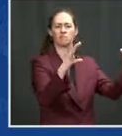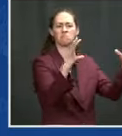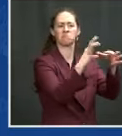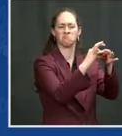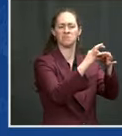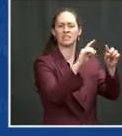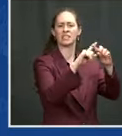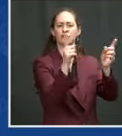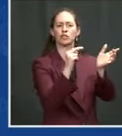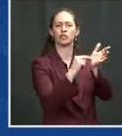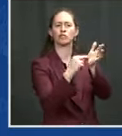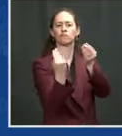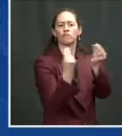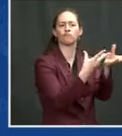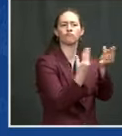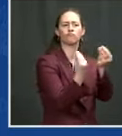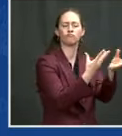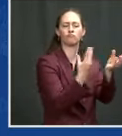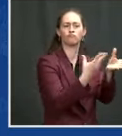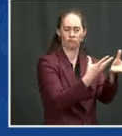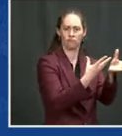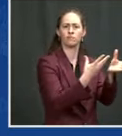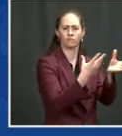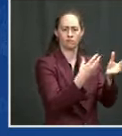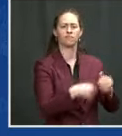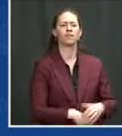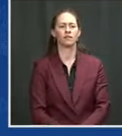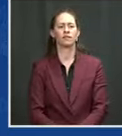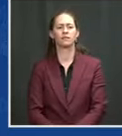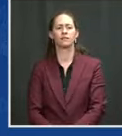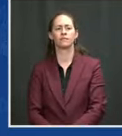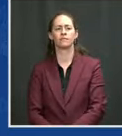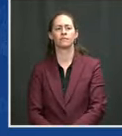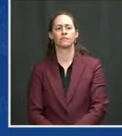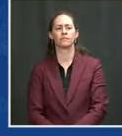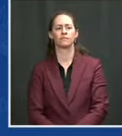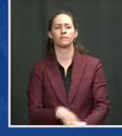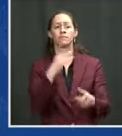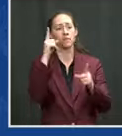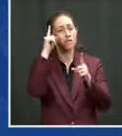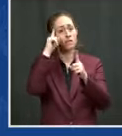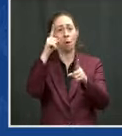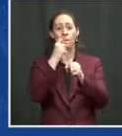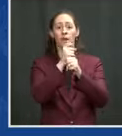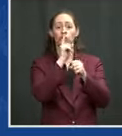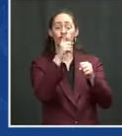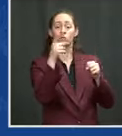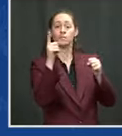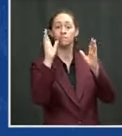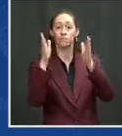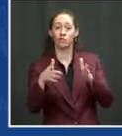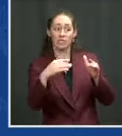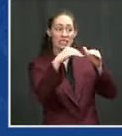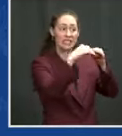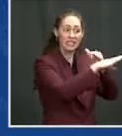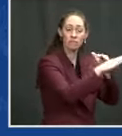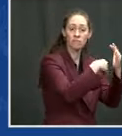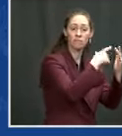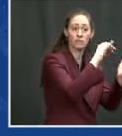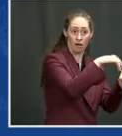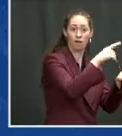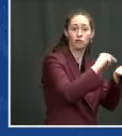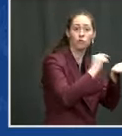new vaccine going in to these 1,700 nursing homes. And I think that that makes a huge difference, again, taking it to people where they